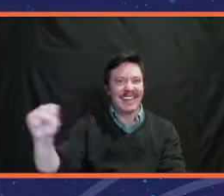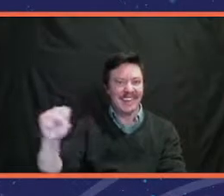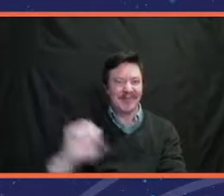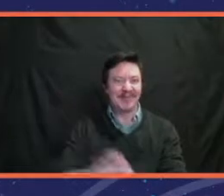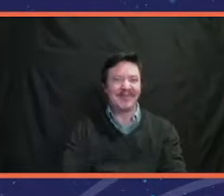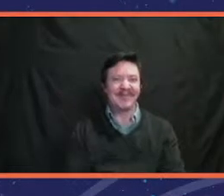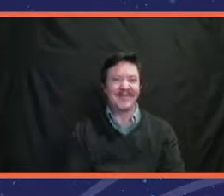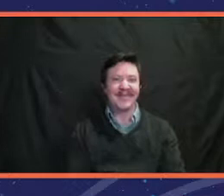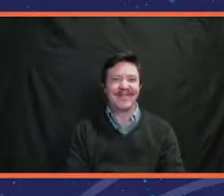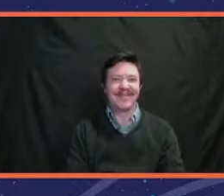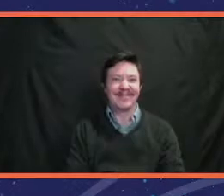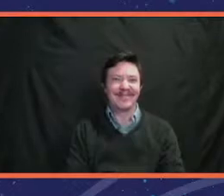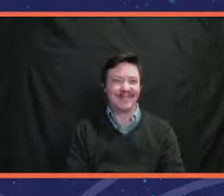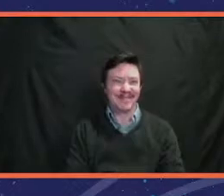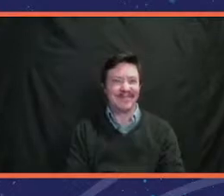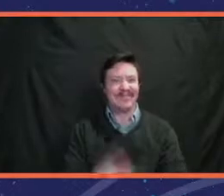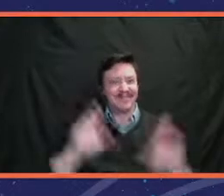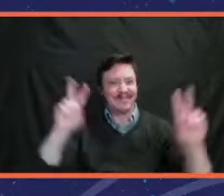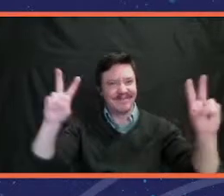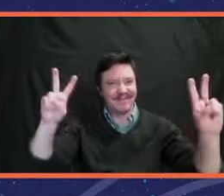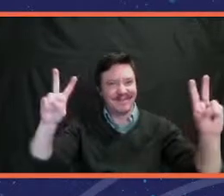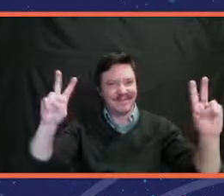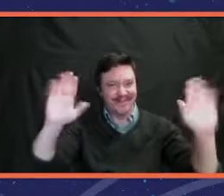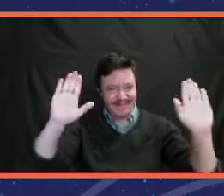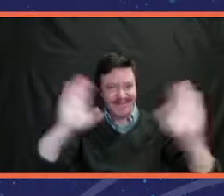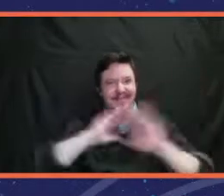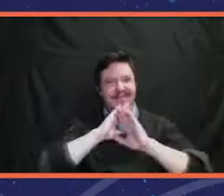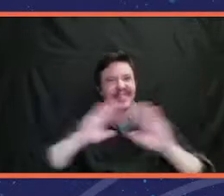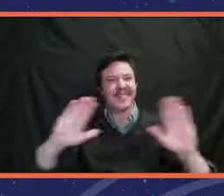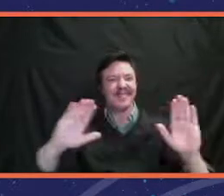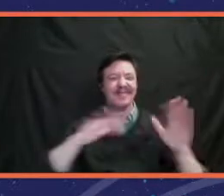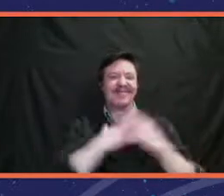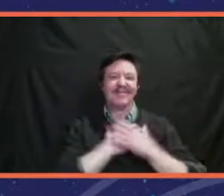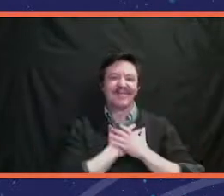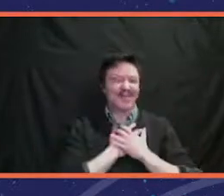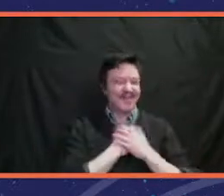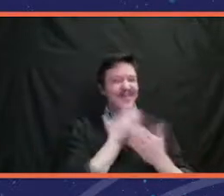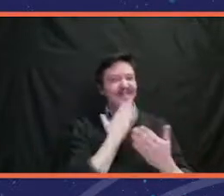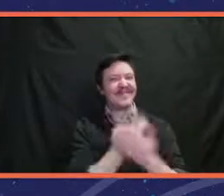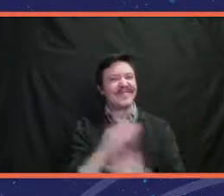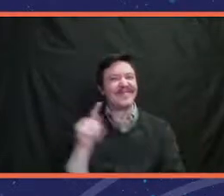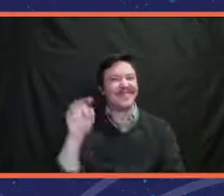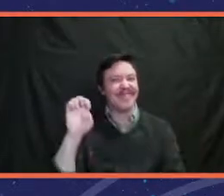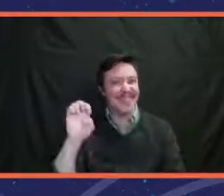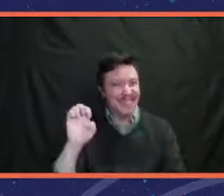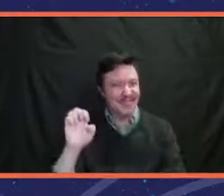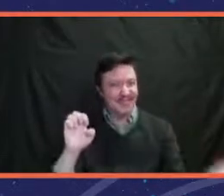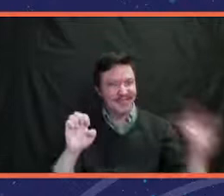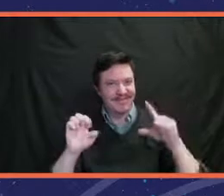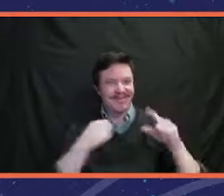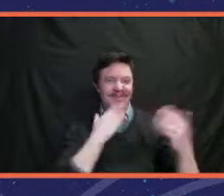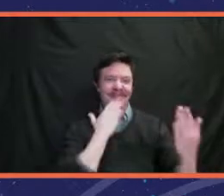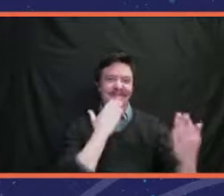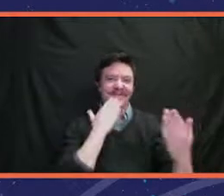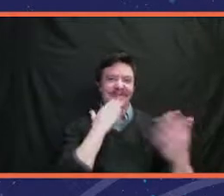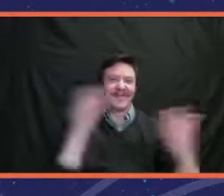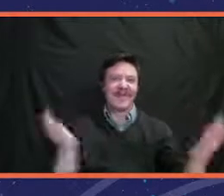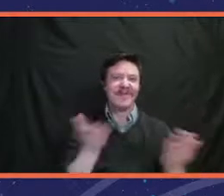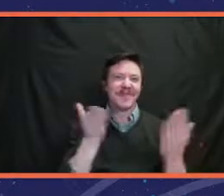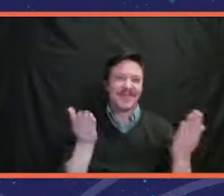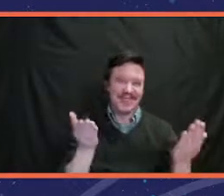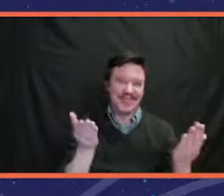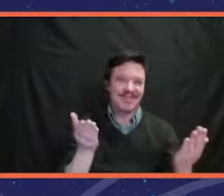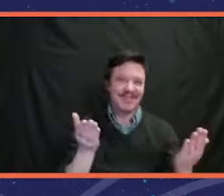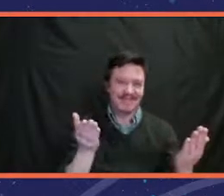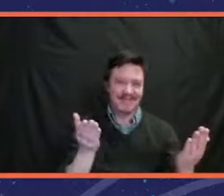Hey, peace, peace, everybody. Thank you, Trey, for the introduction. I'm so grateful to be here and yeah, experience just